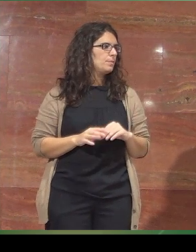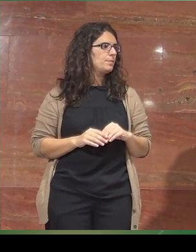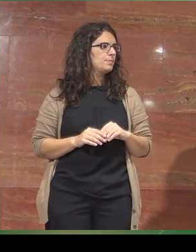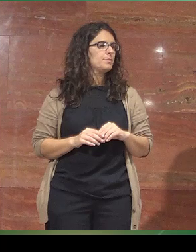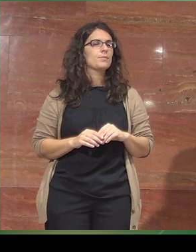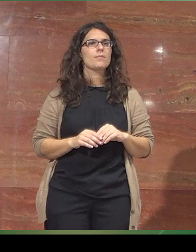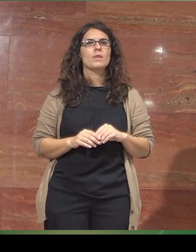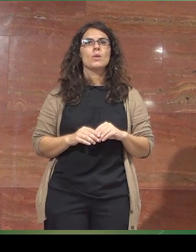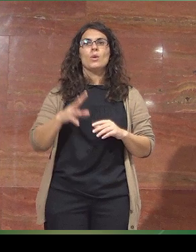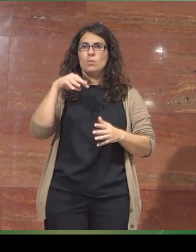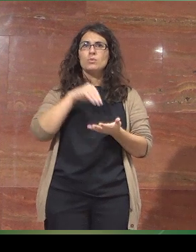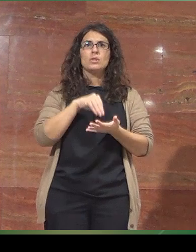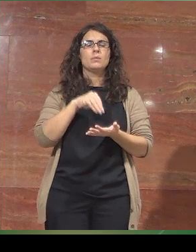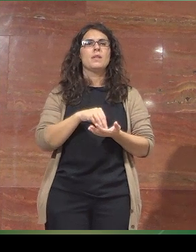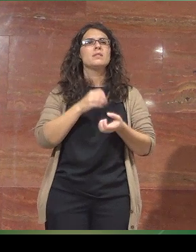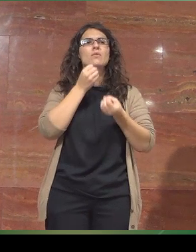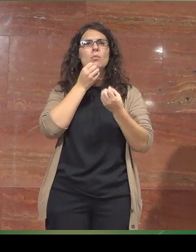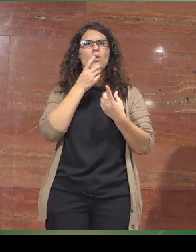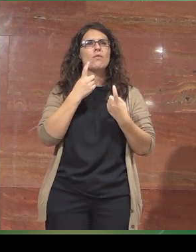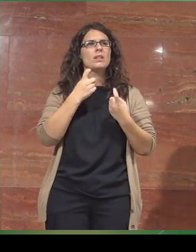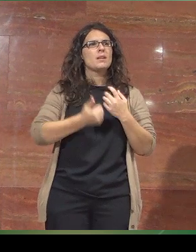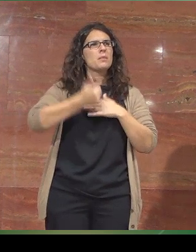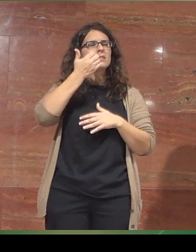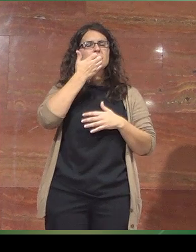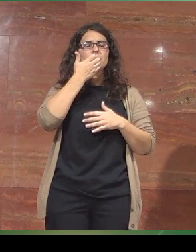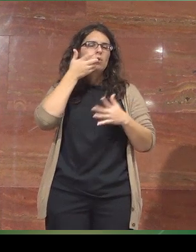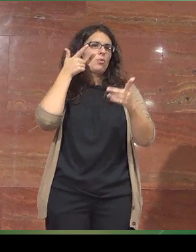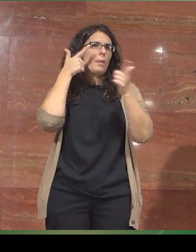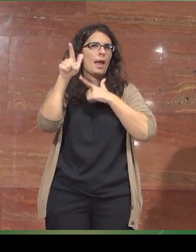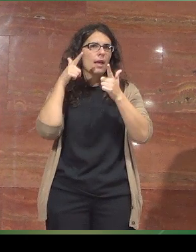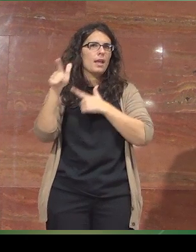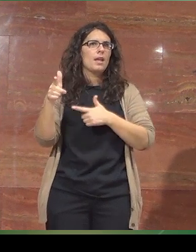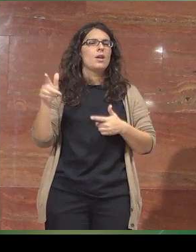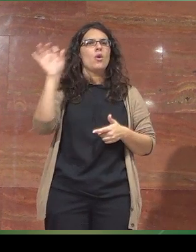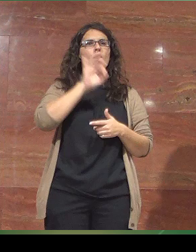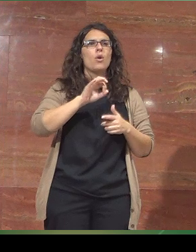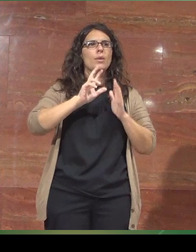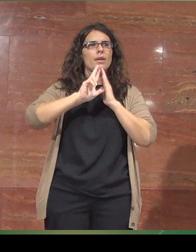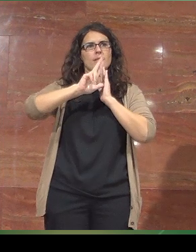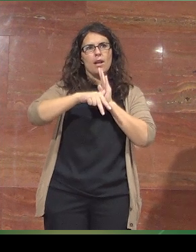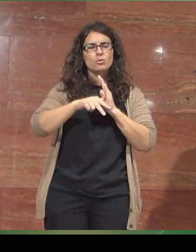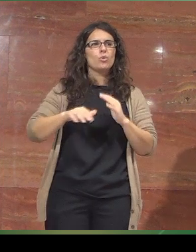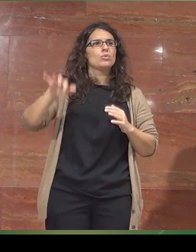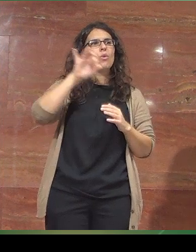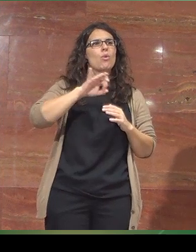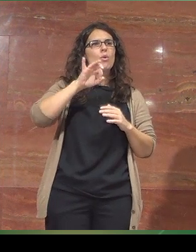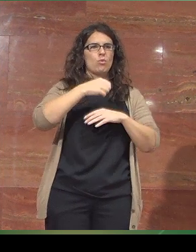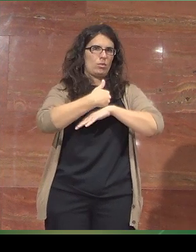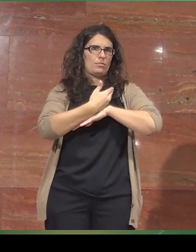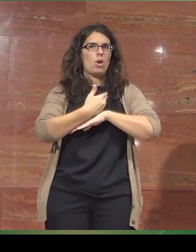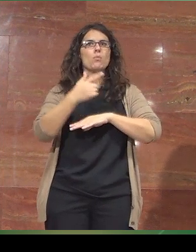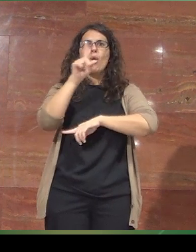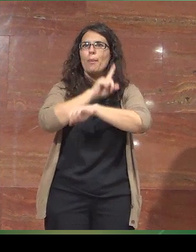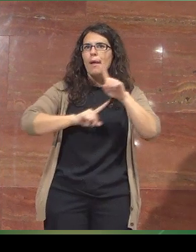there are delays or problems. Everyone who works there is so busy sorting out the problem, they forget to tell the passengers